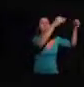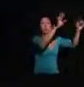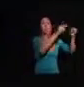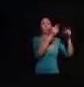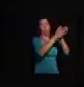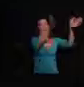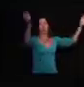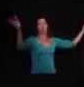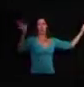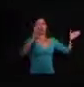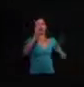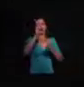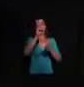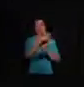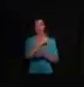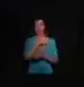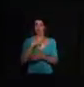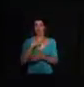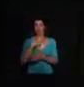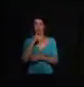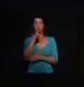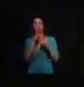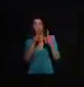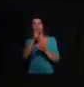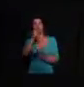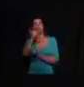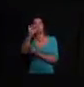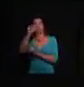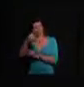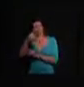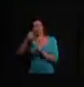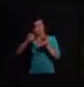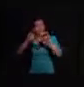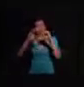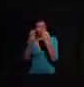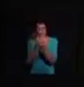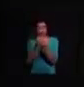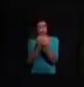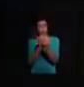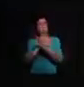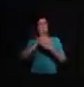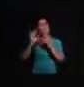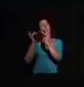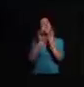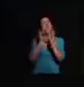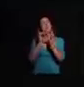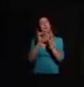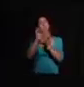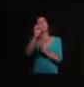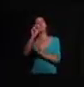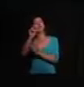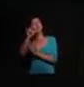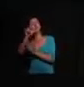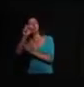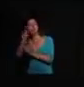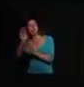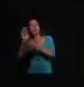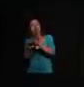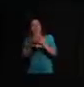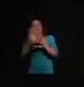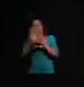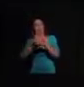6 members of the KIP Group have been participants in the online Business Abilities program that is offered by Make